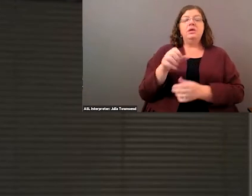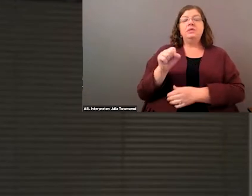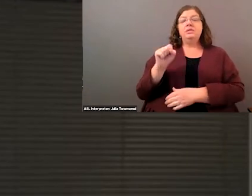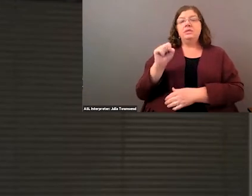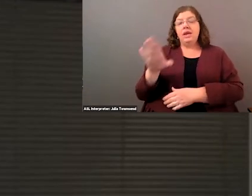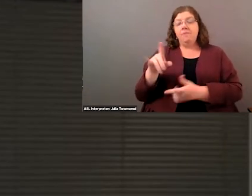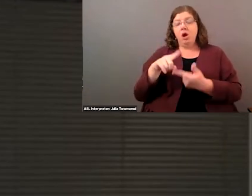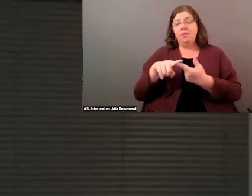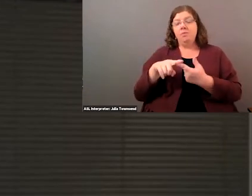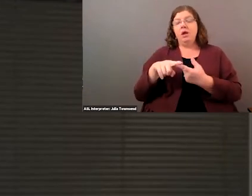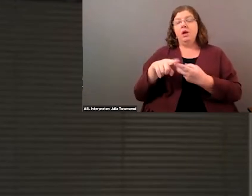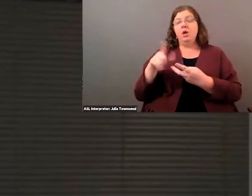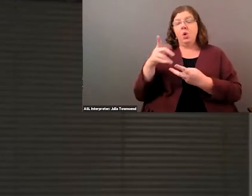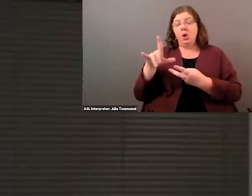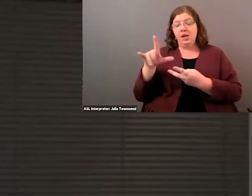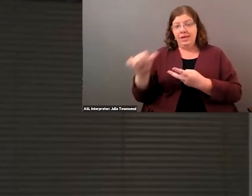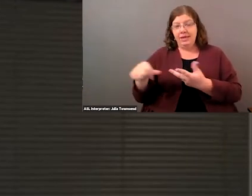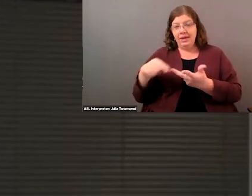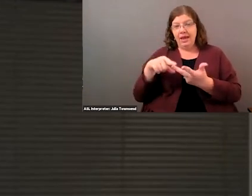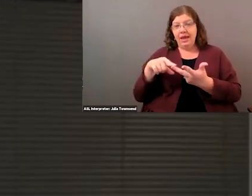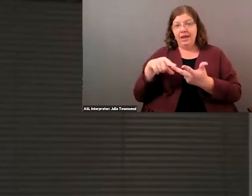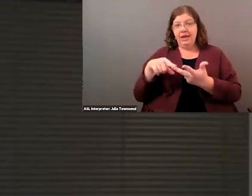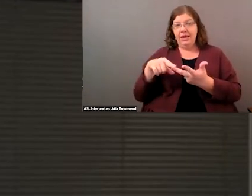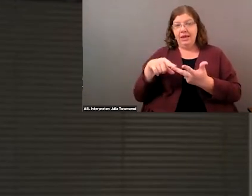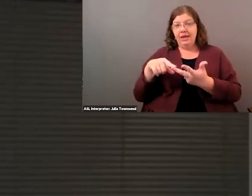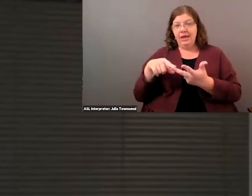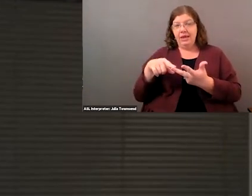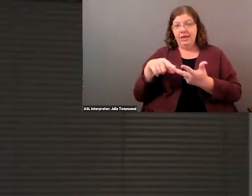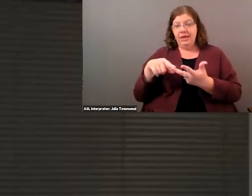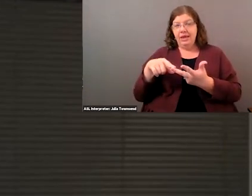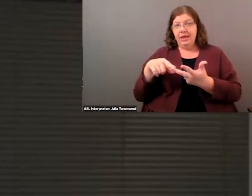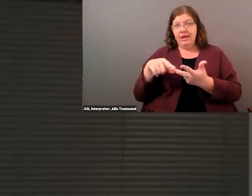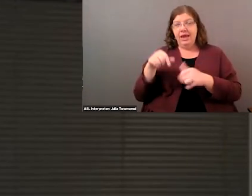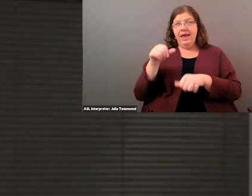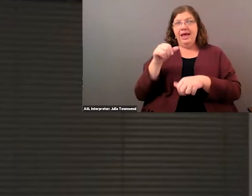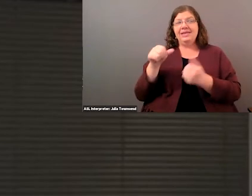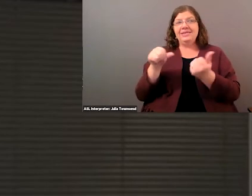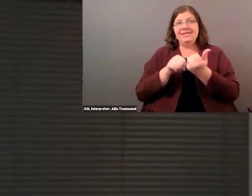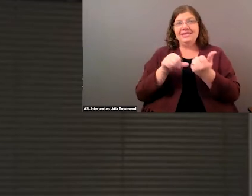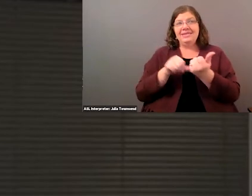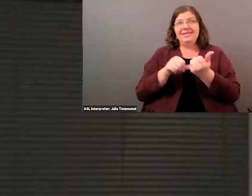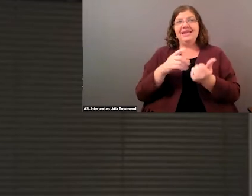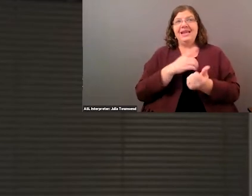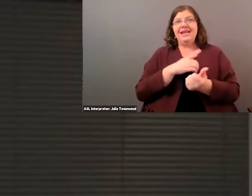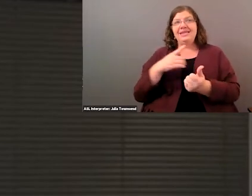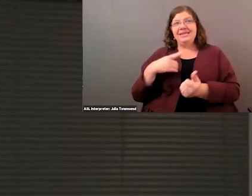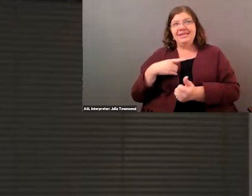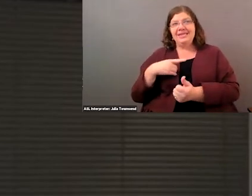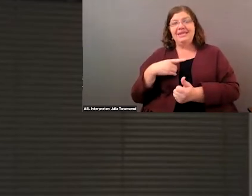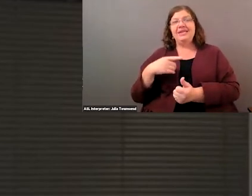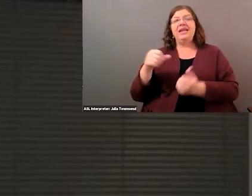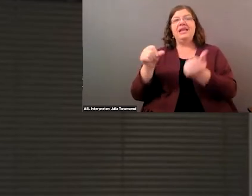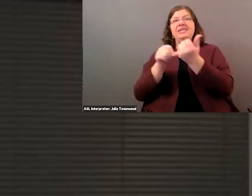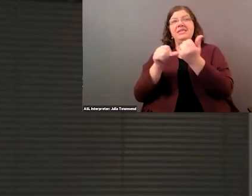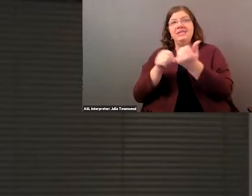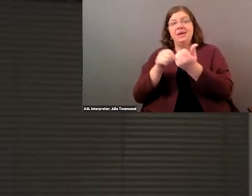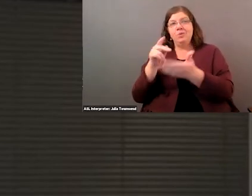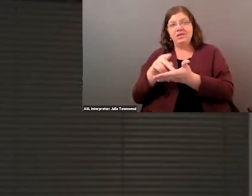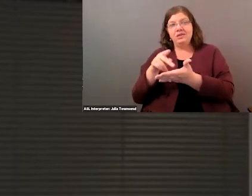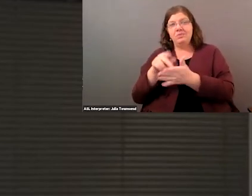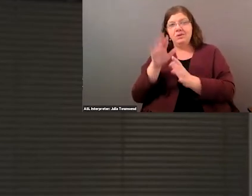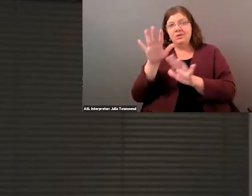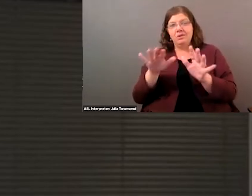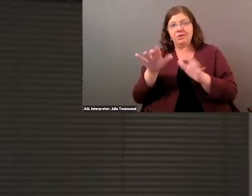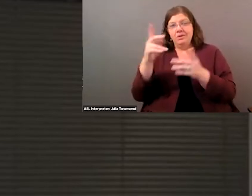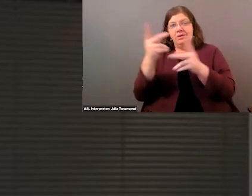La Cumbre has 2 FTEs, a principal and a dean. And you are proposing to add an additional